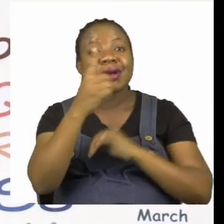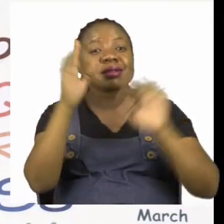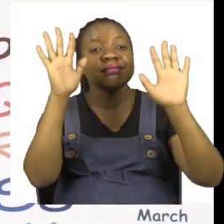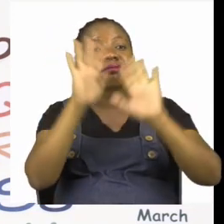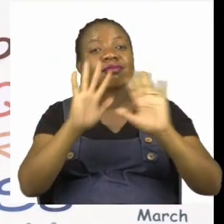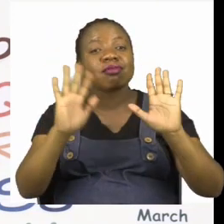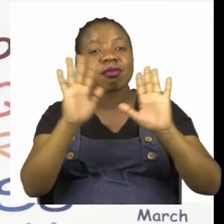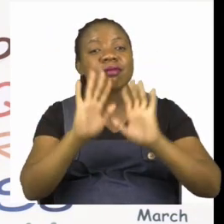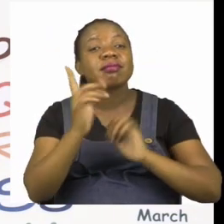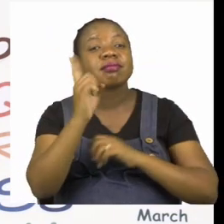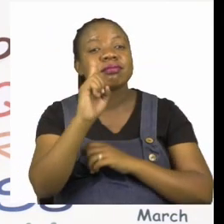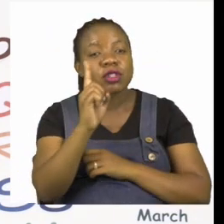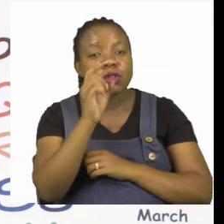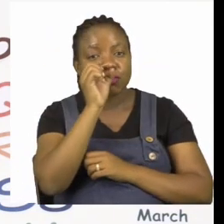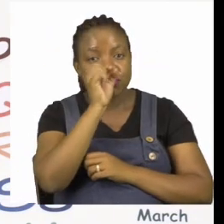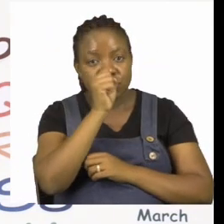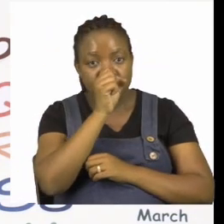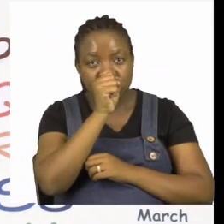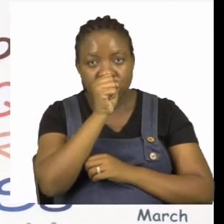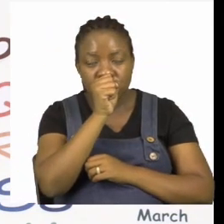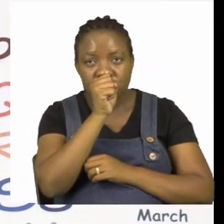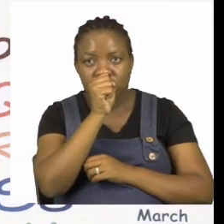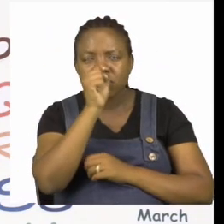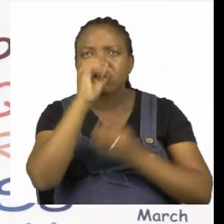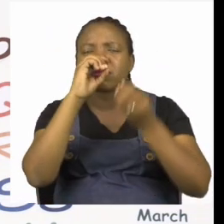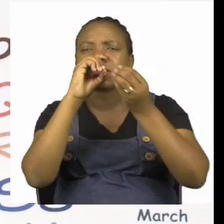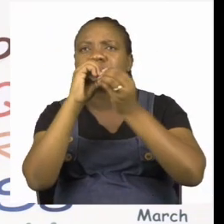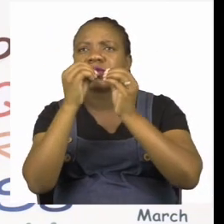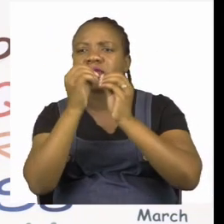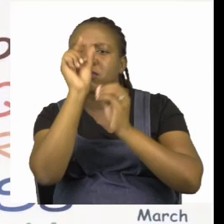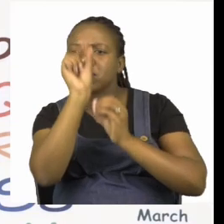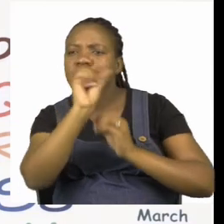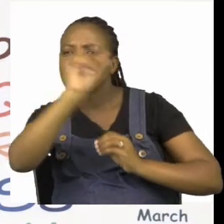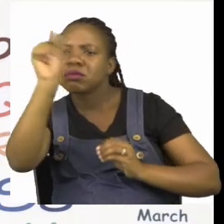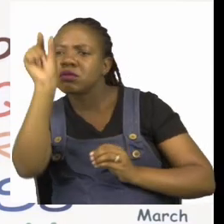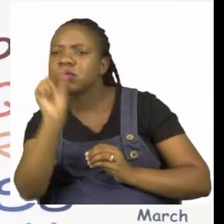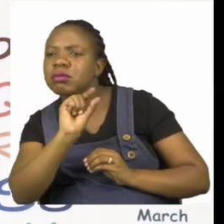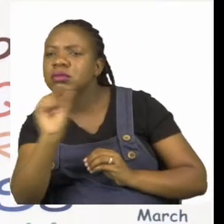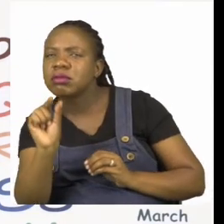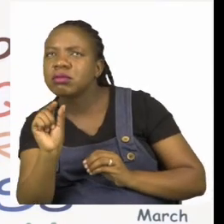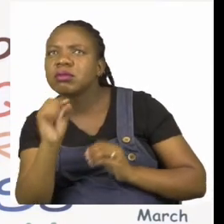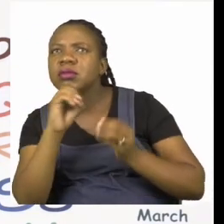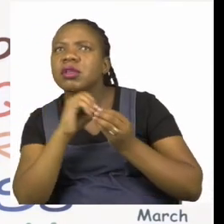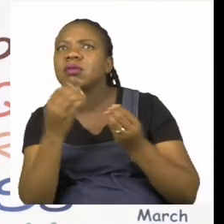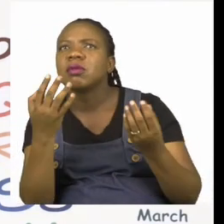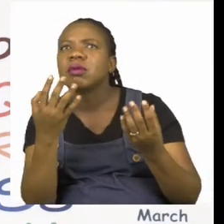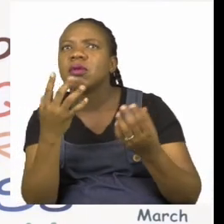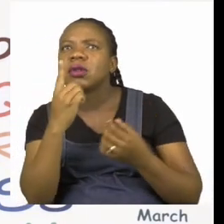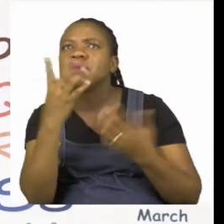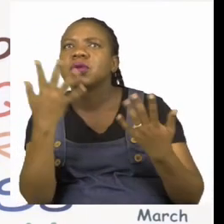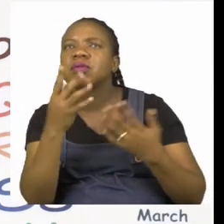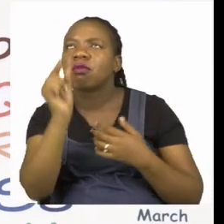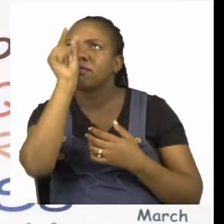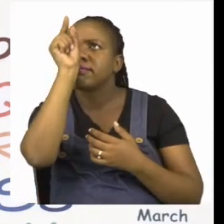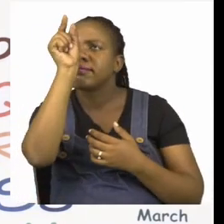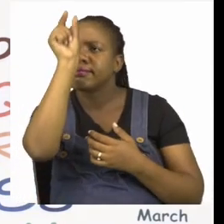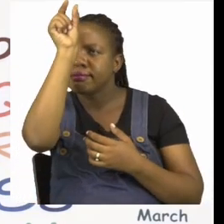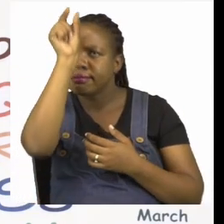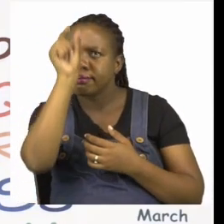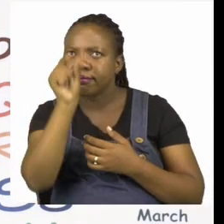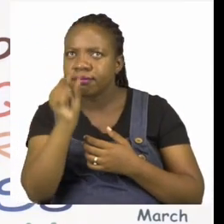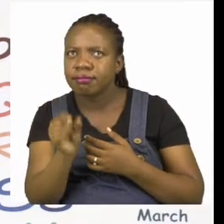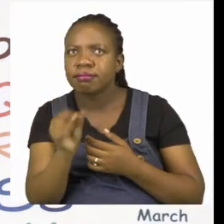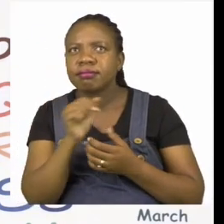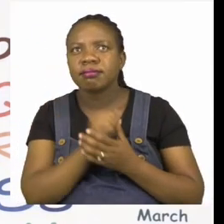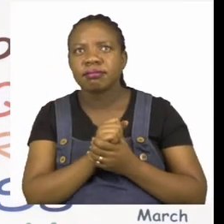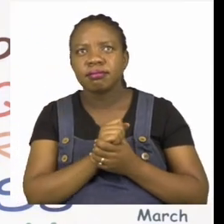need an N, and we are done with the word orange. Now don't forget to tick as you go